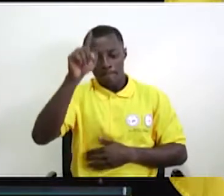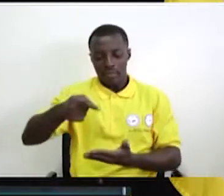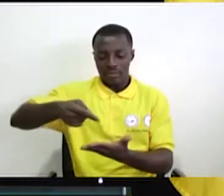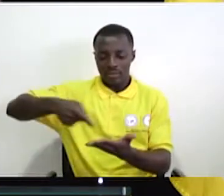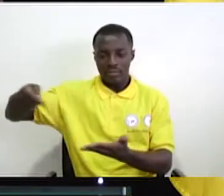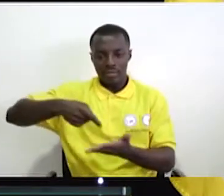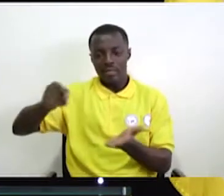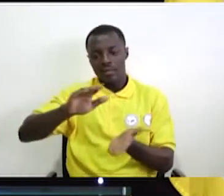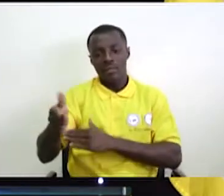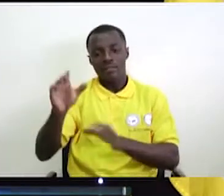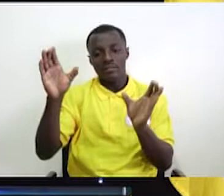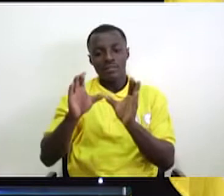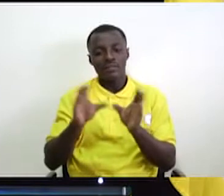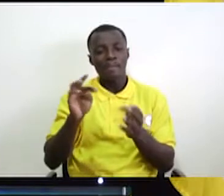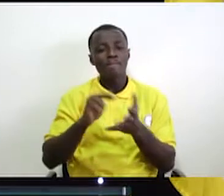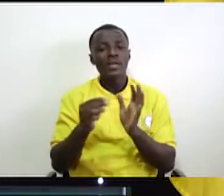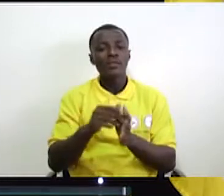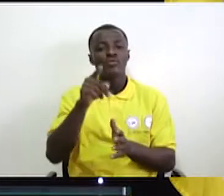certificate of your